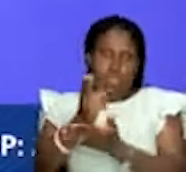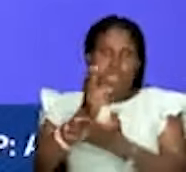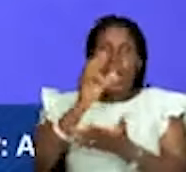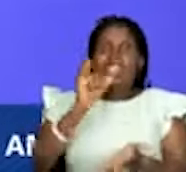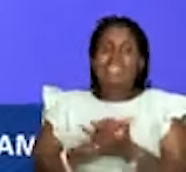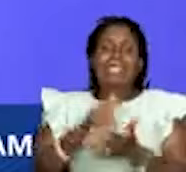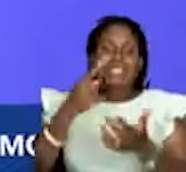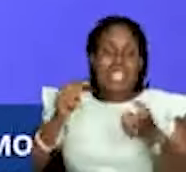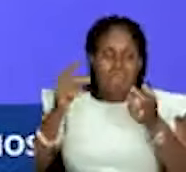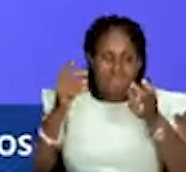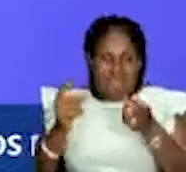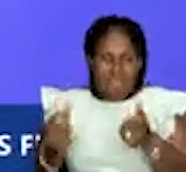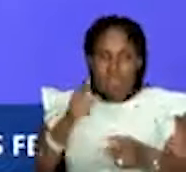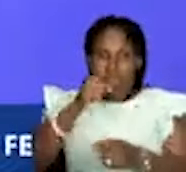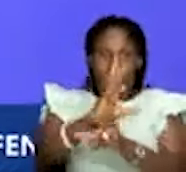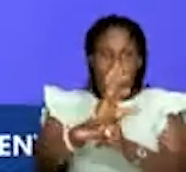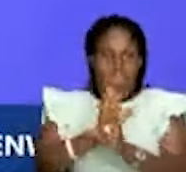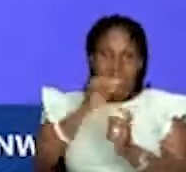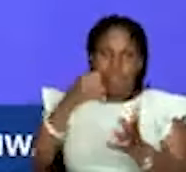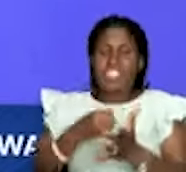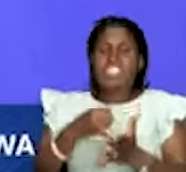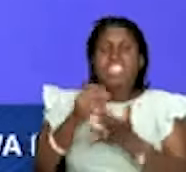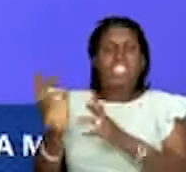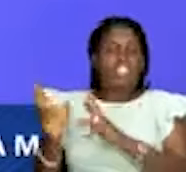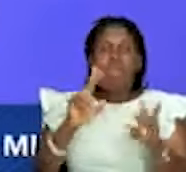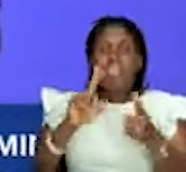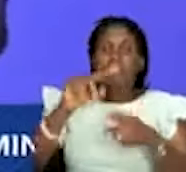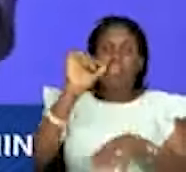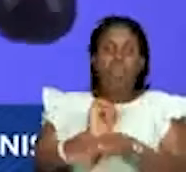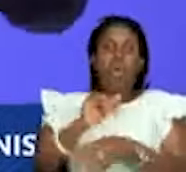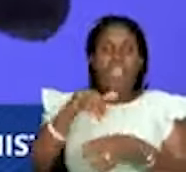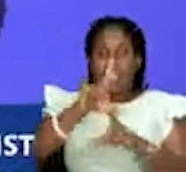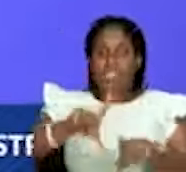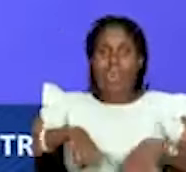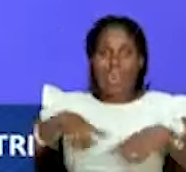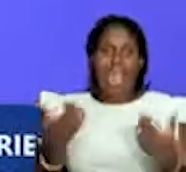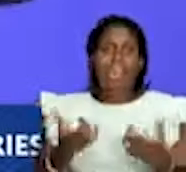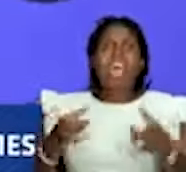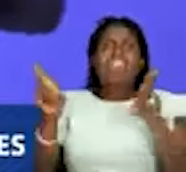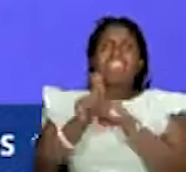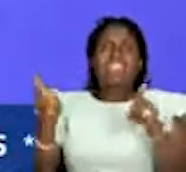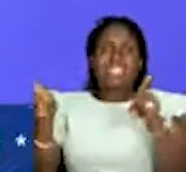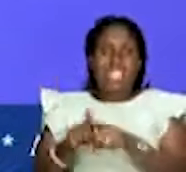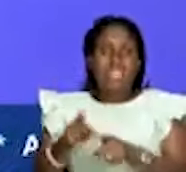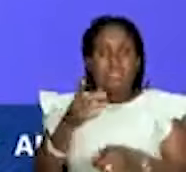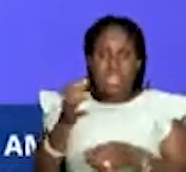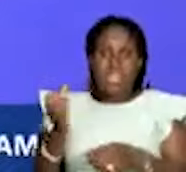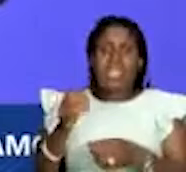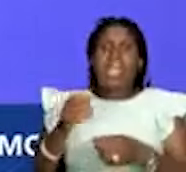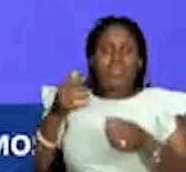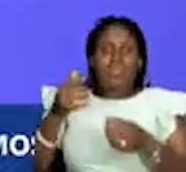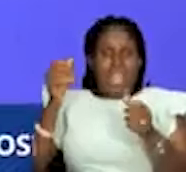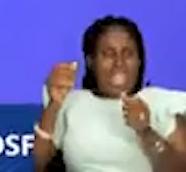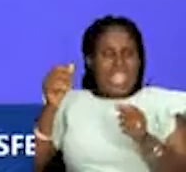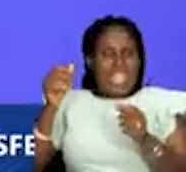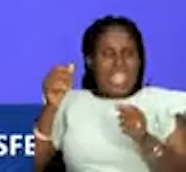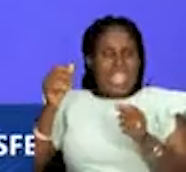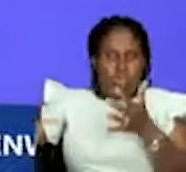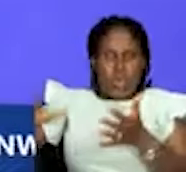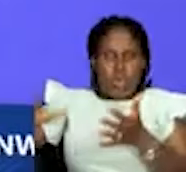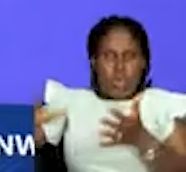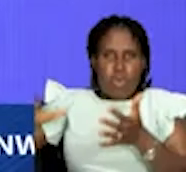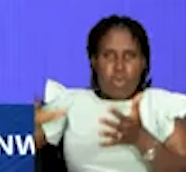receive it, it's ready to work in your life. They save you the labor of having to edit sense from nonsense. They bring everything